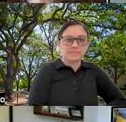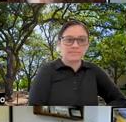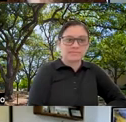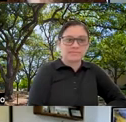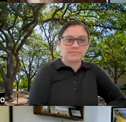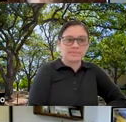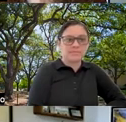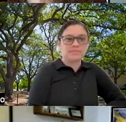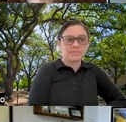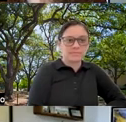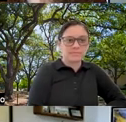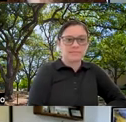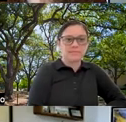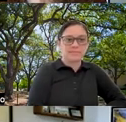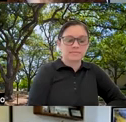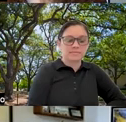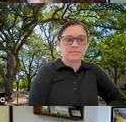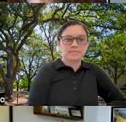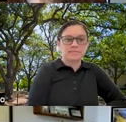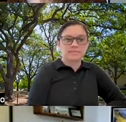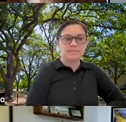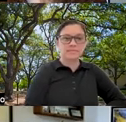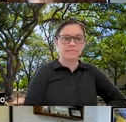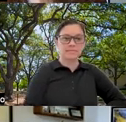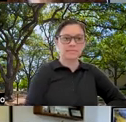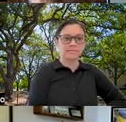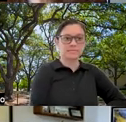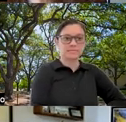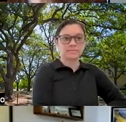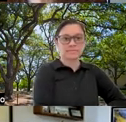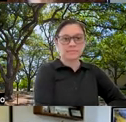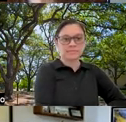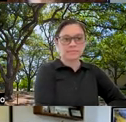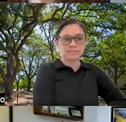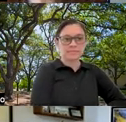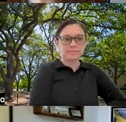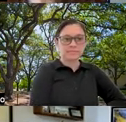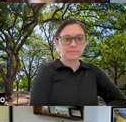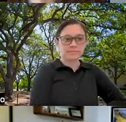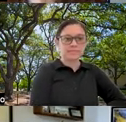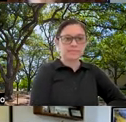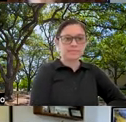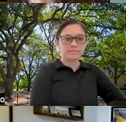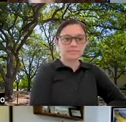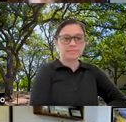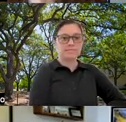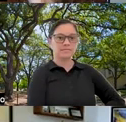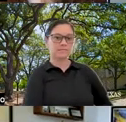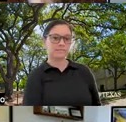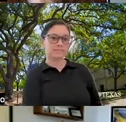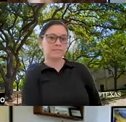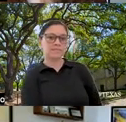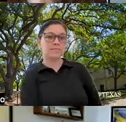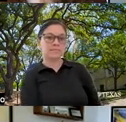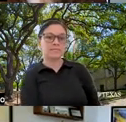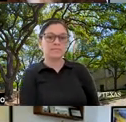those guidelines with you in this virtual meeting space for a couple of minutes. So I mentioned in my email a couple of days ago,